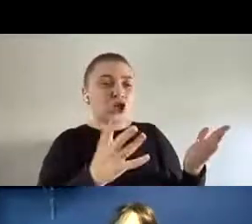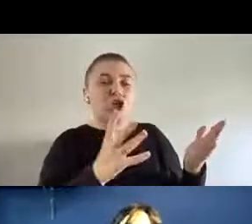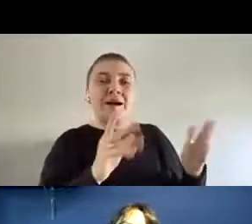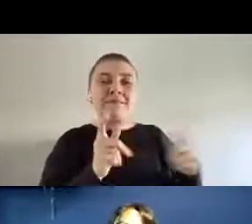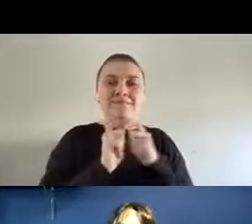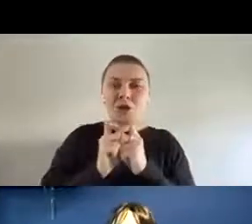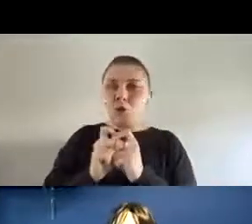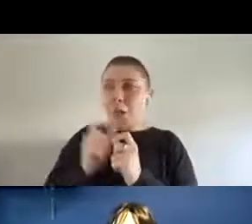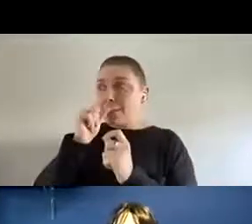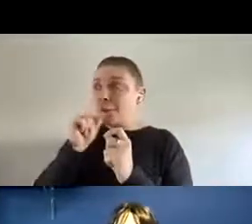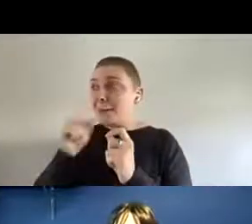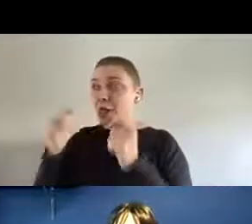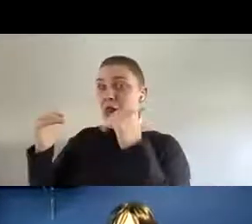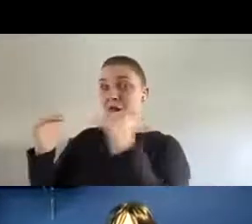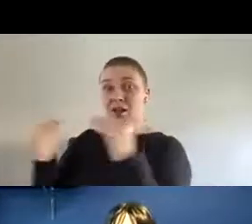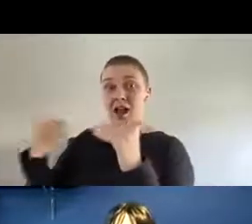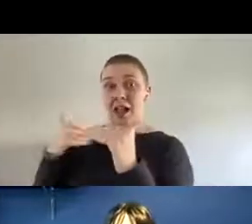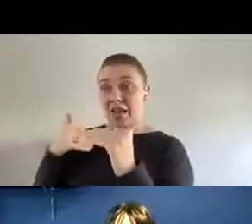able-bodied people.